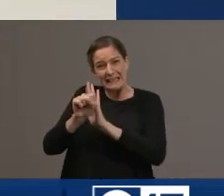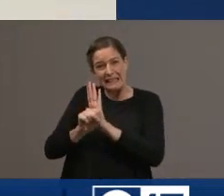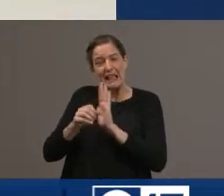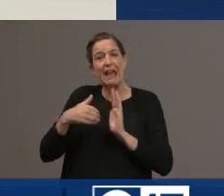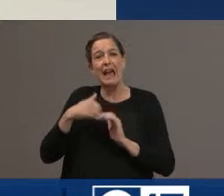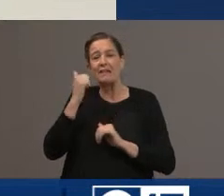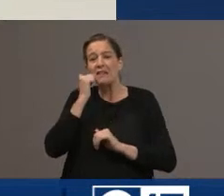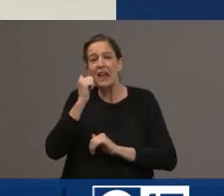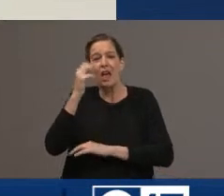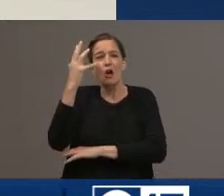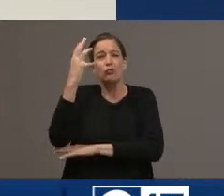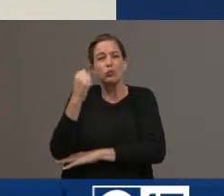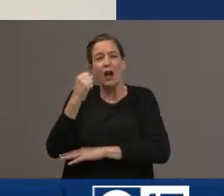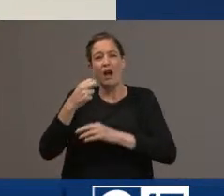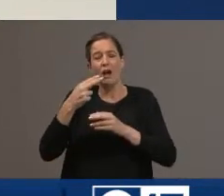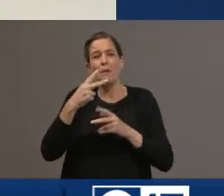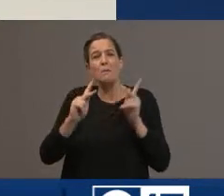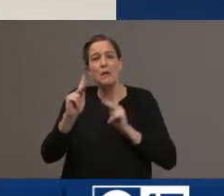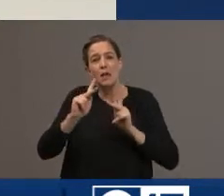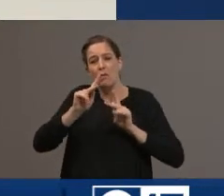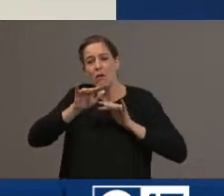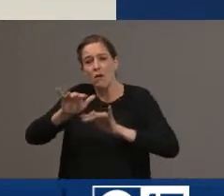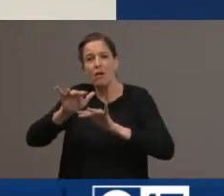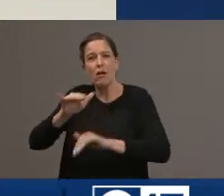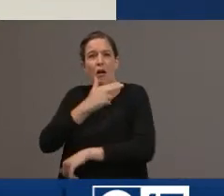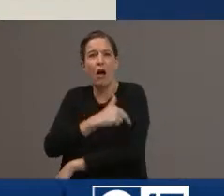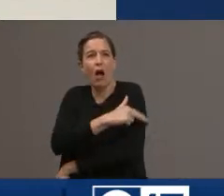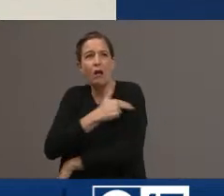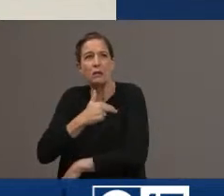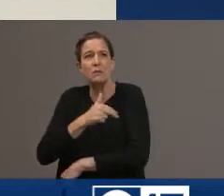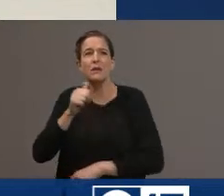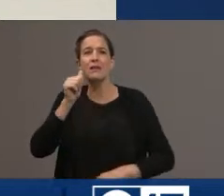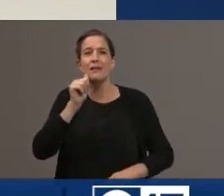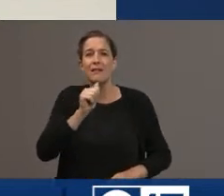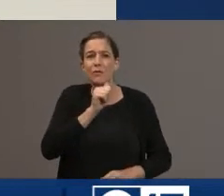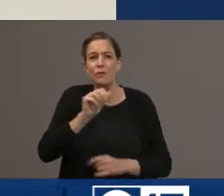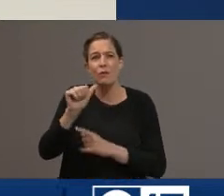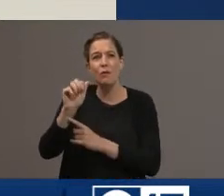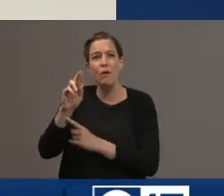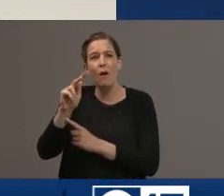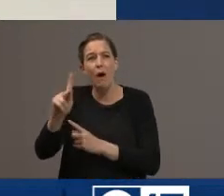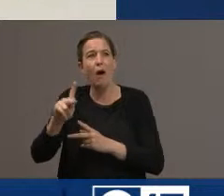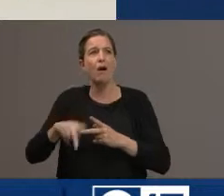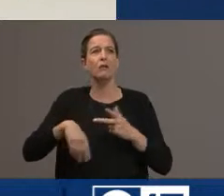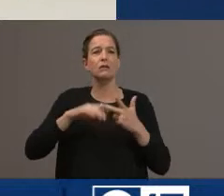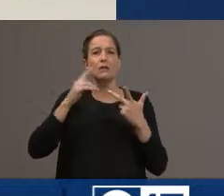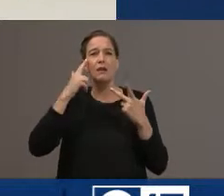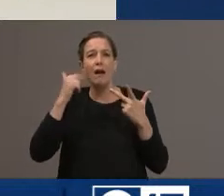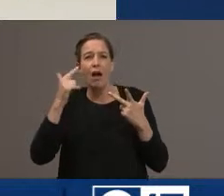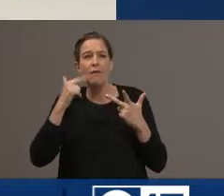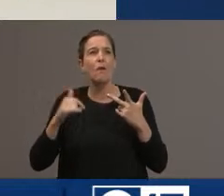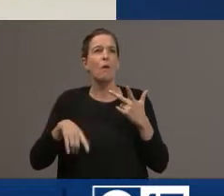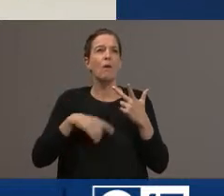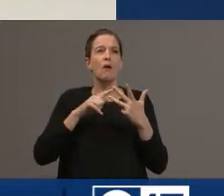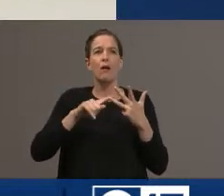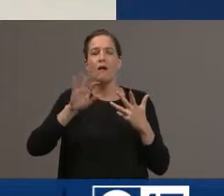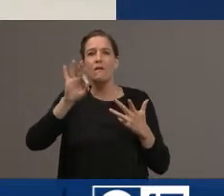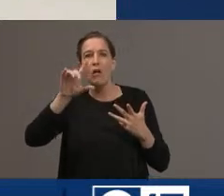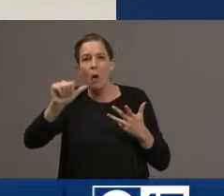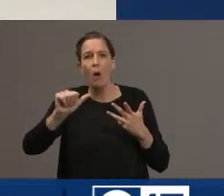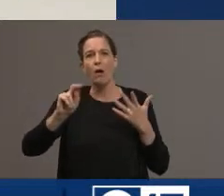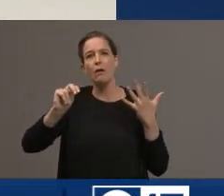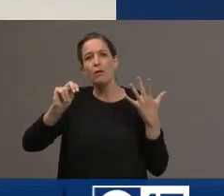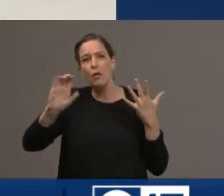Arkansas, California, Florida, North Carolina, South Carolina, Tennessee, and Texas.